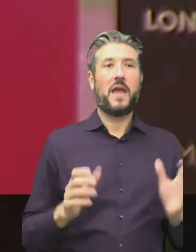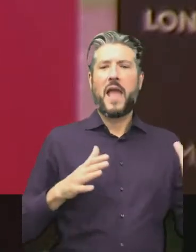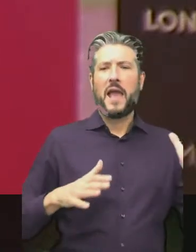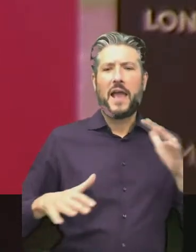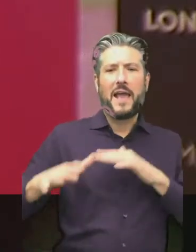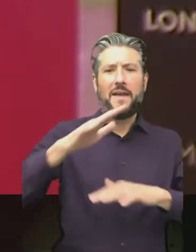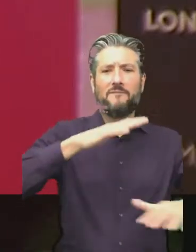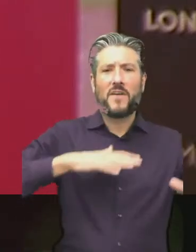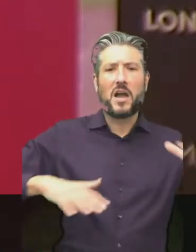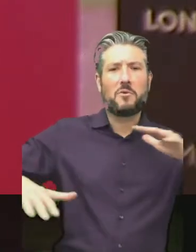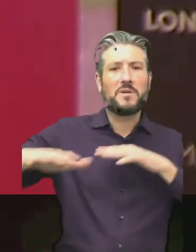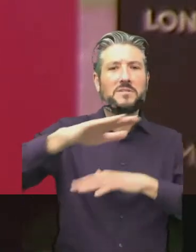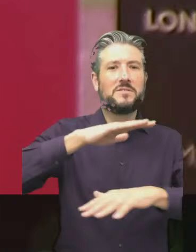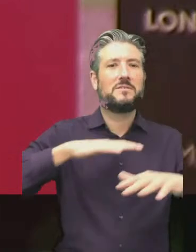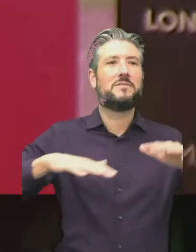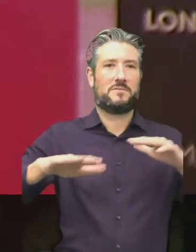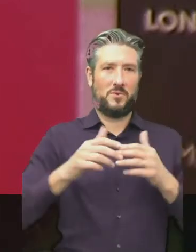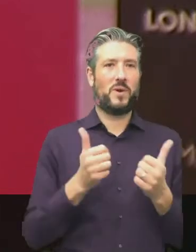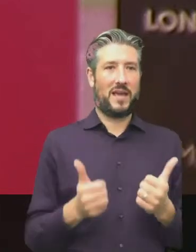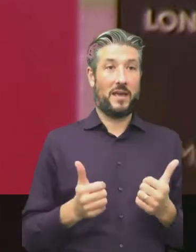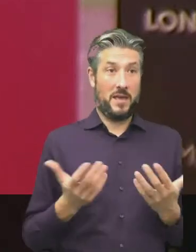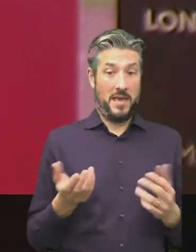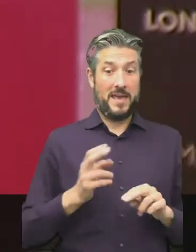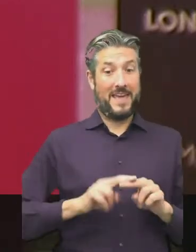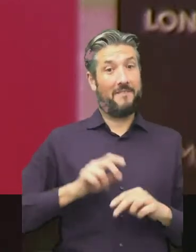topic into the chat box now.